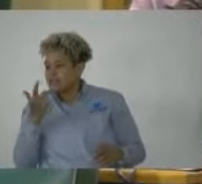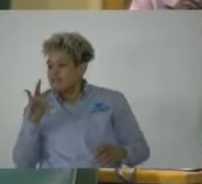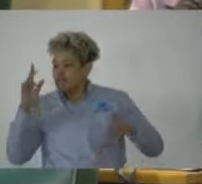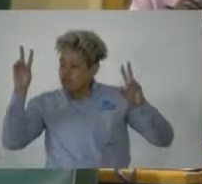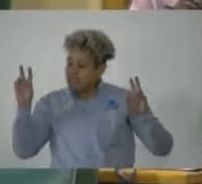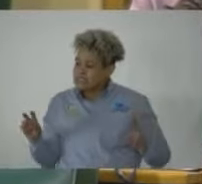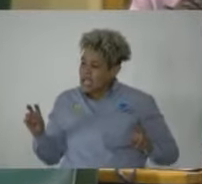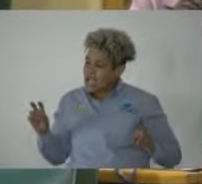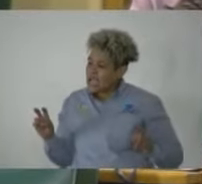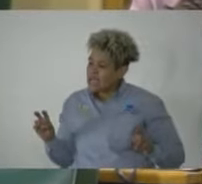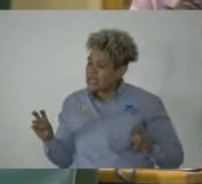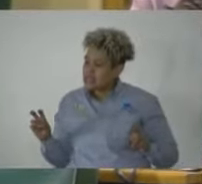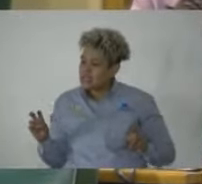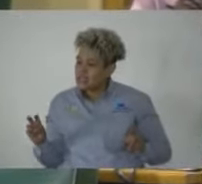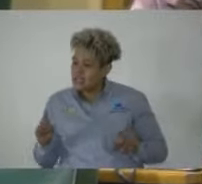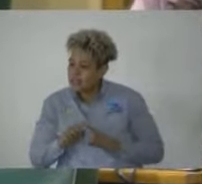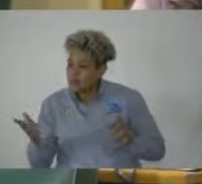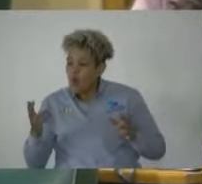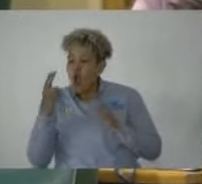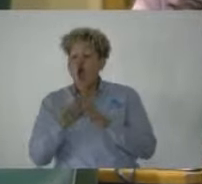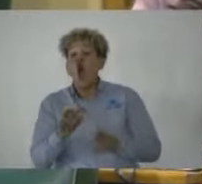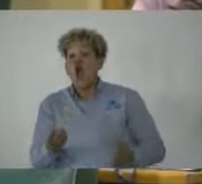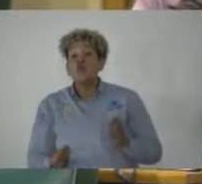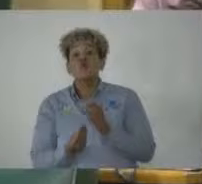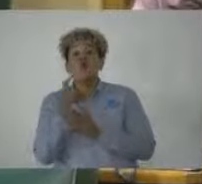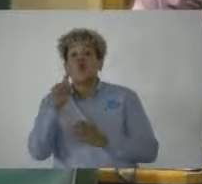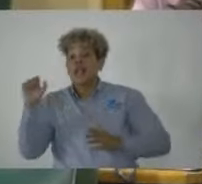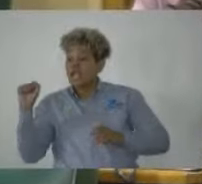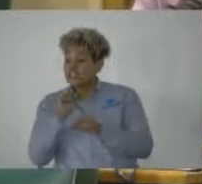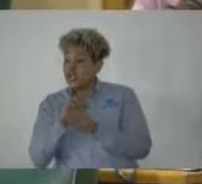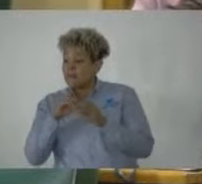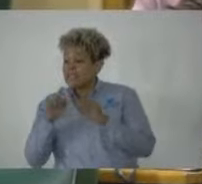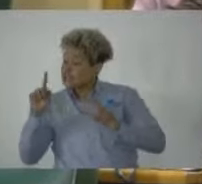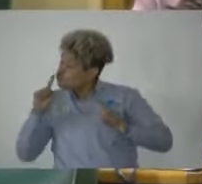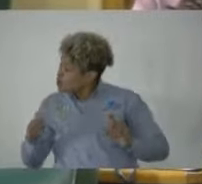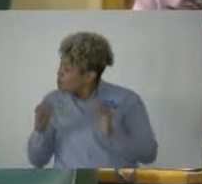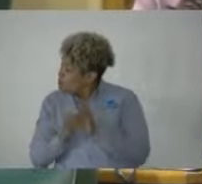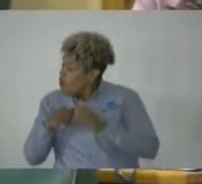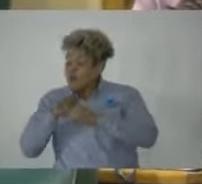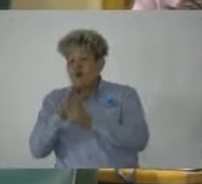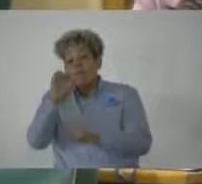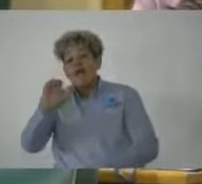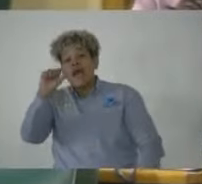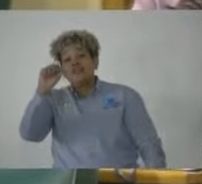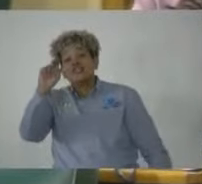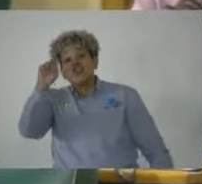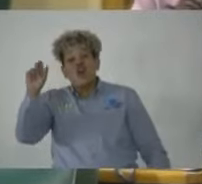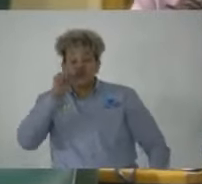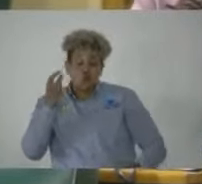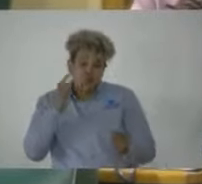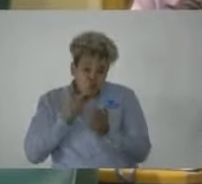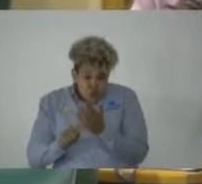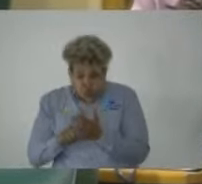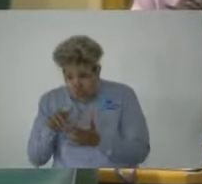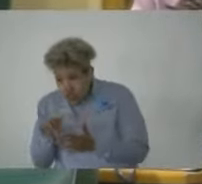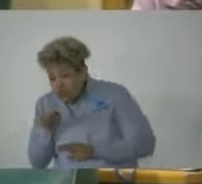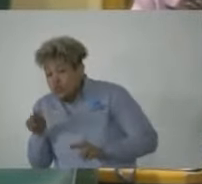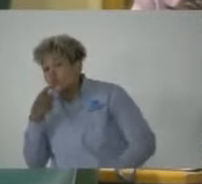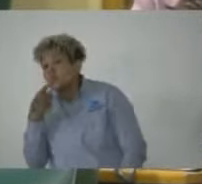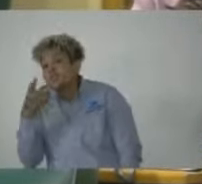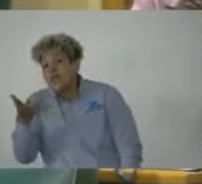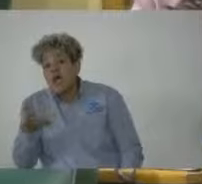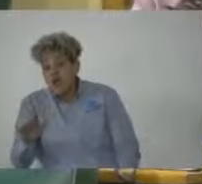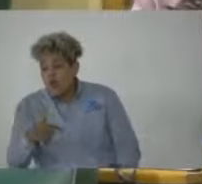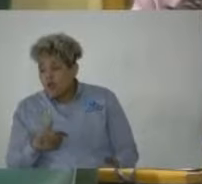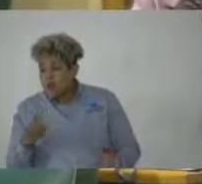title, right? But that's what it's called. And in that report, produced by scholars who are doing research and studying, here's what it says, and permit